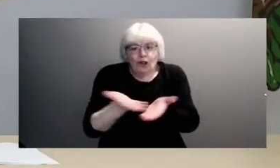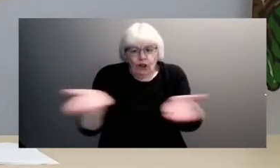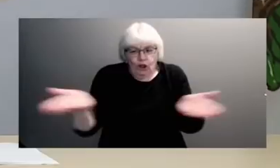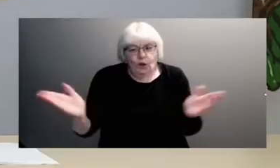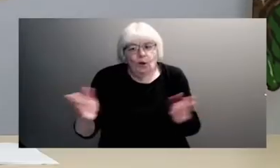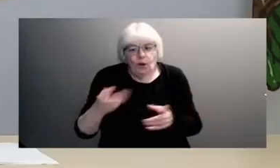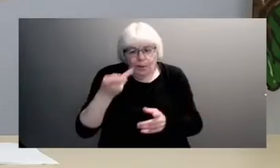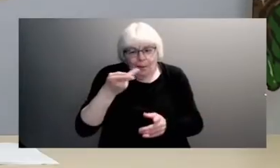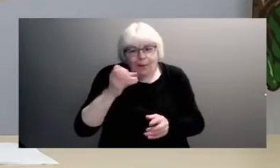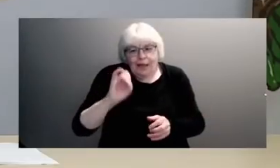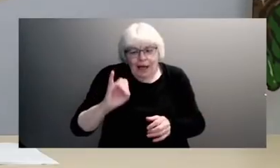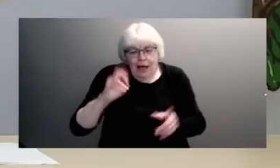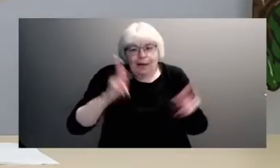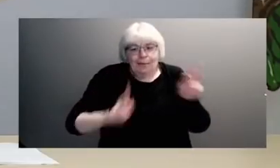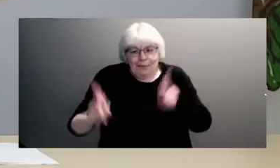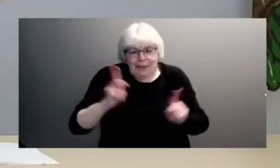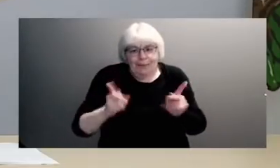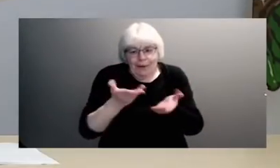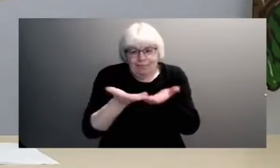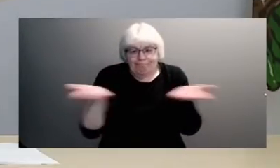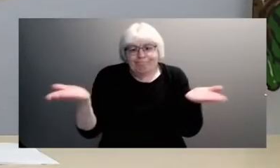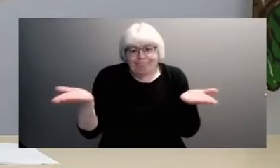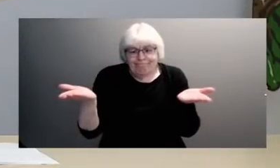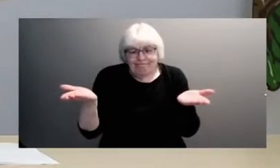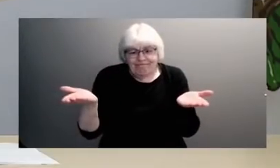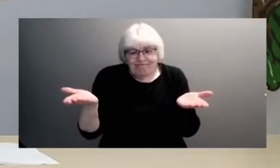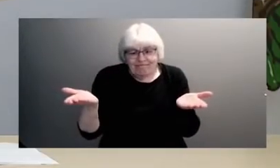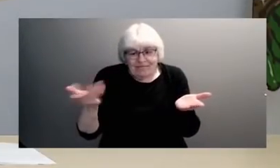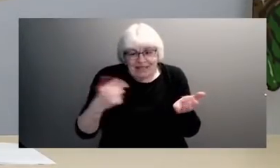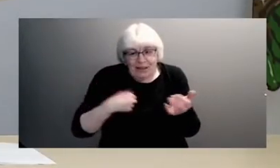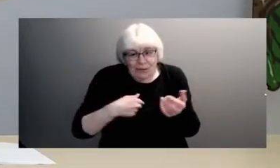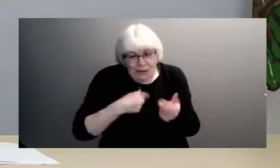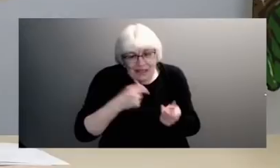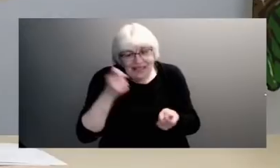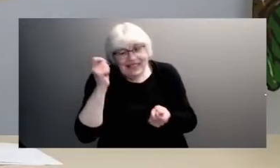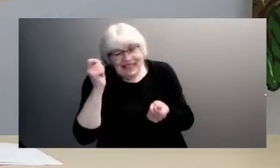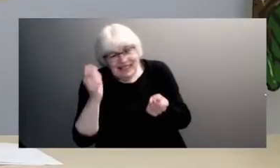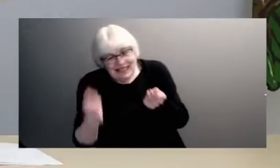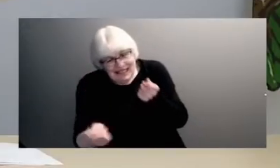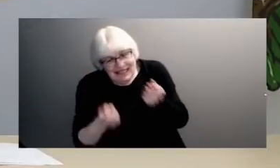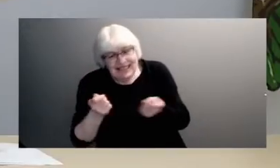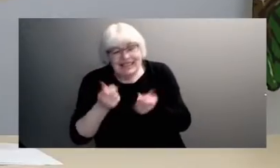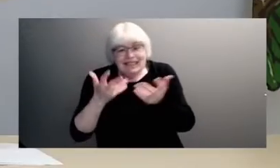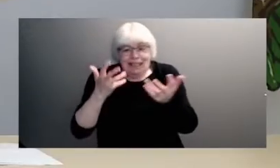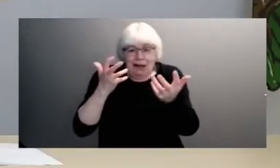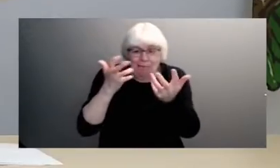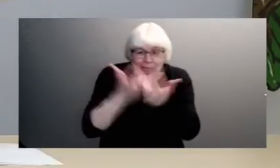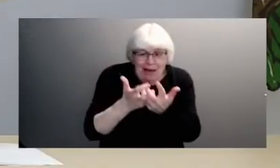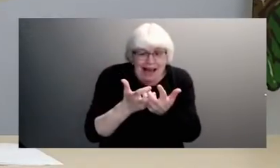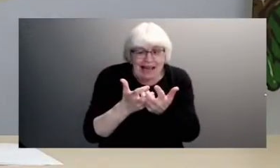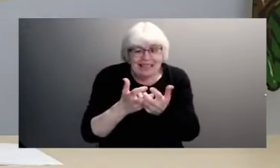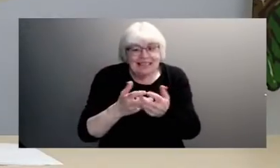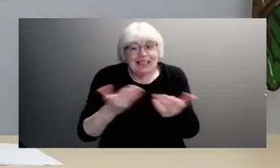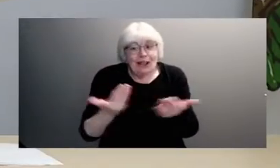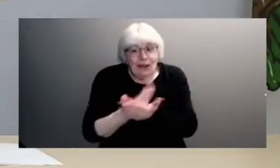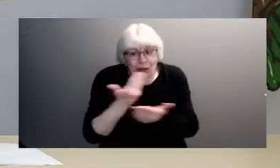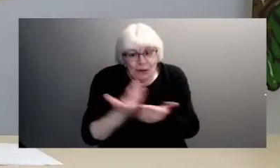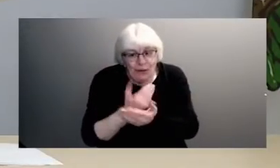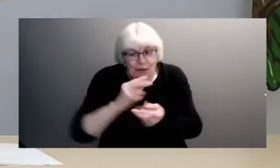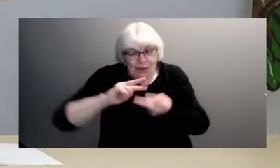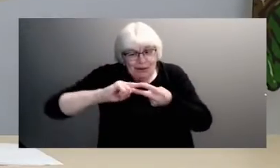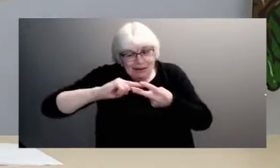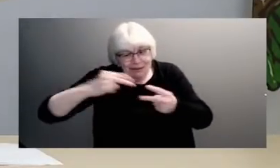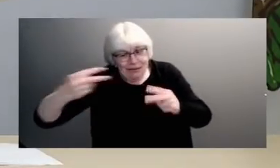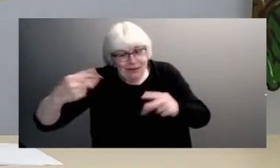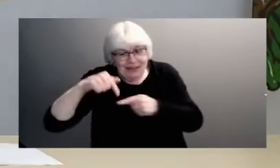Adjusting to Omicron will take work and effort, and it couldn't happen, it doesn't seem at a worse time as we prepare to gather for